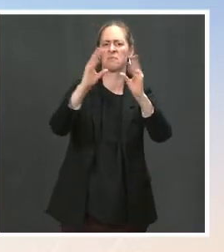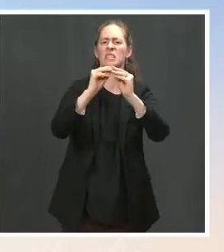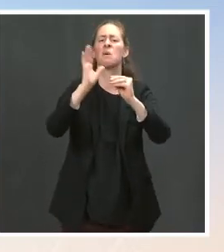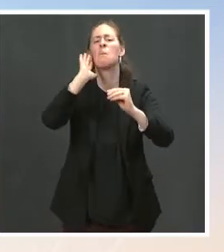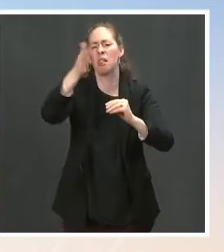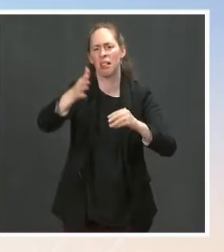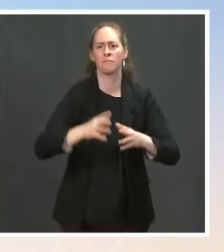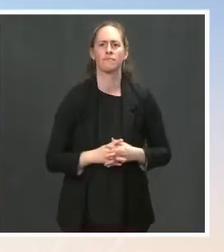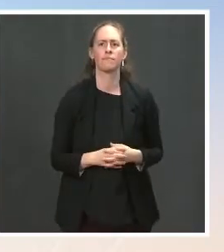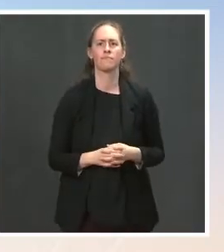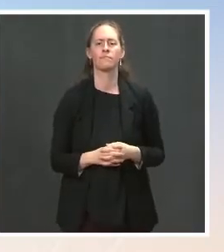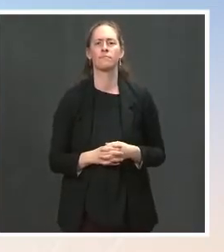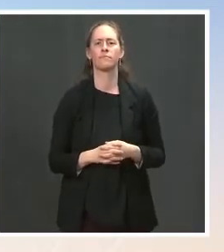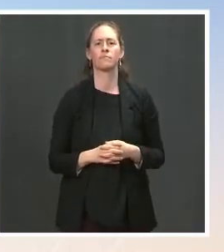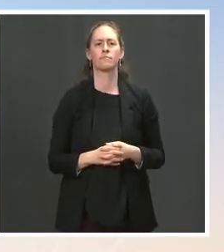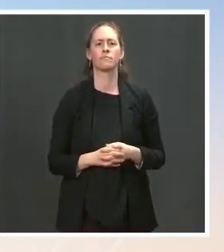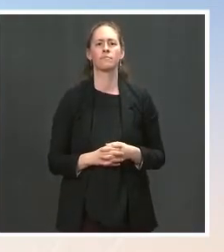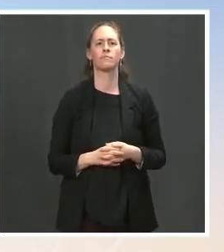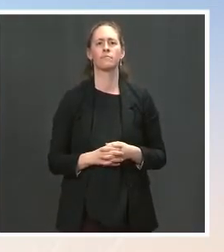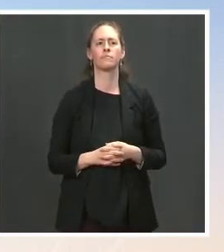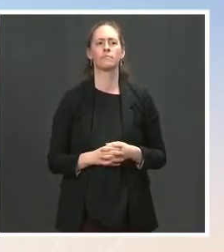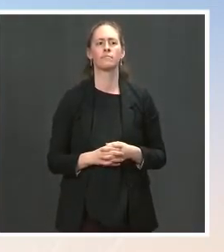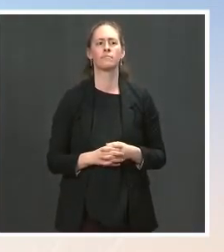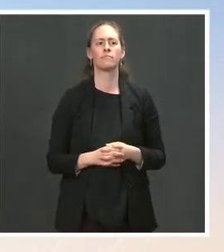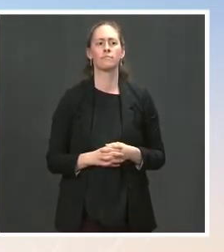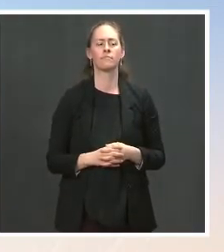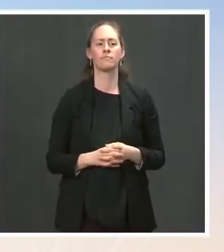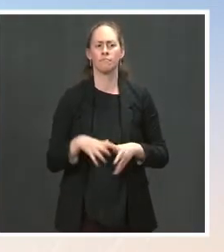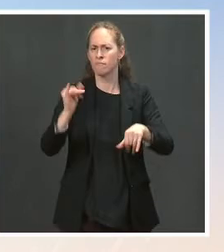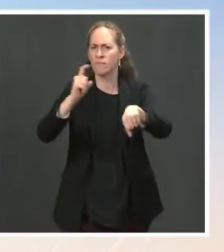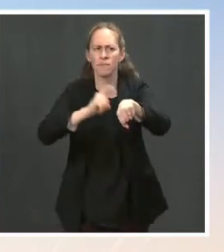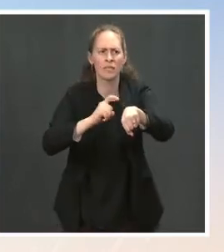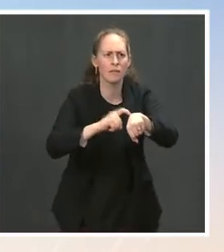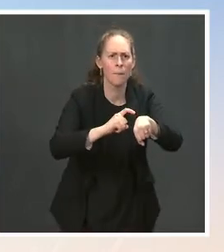we have to gather? It's 12:45. I think it's 1 o'clock.